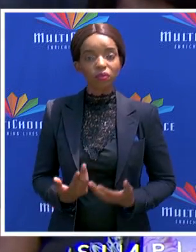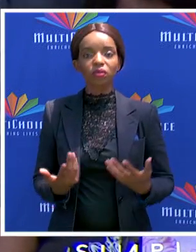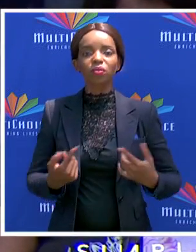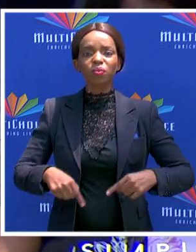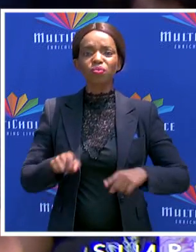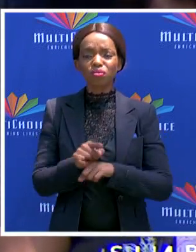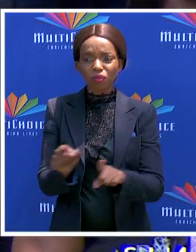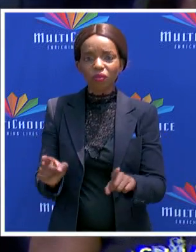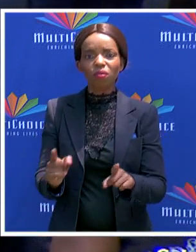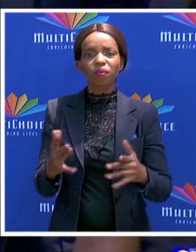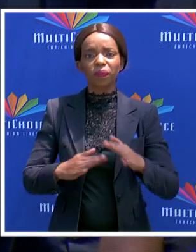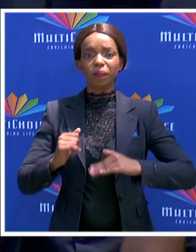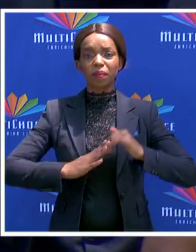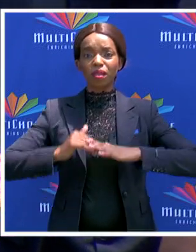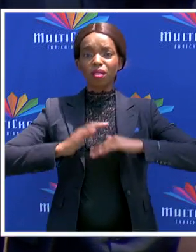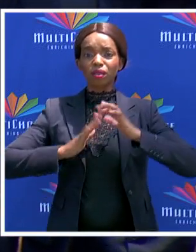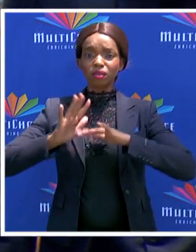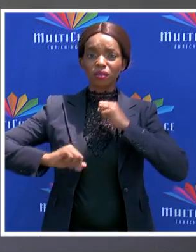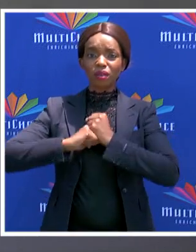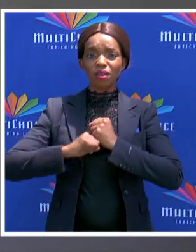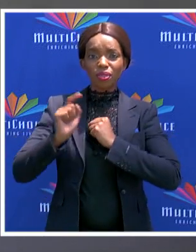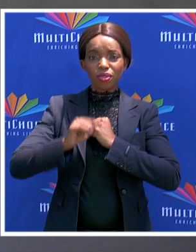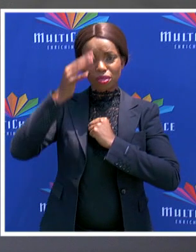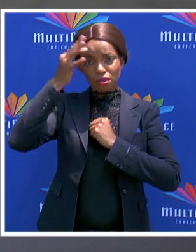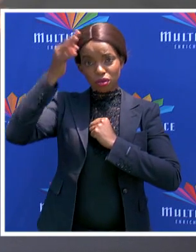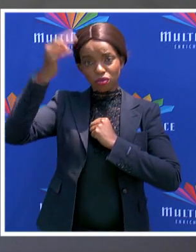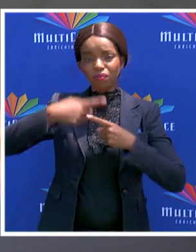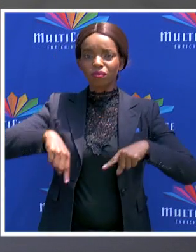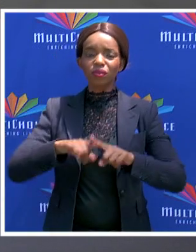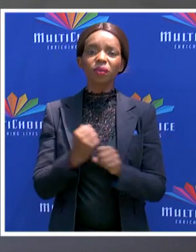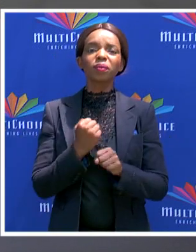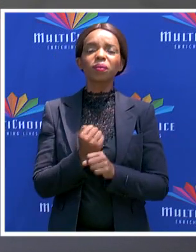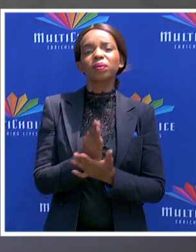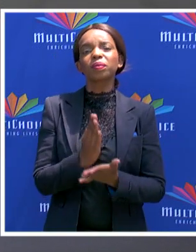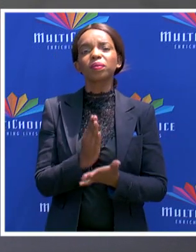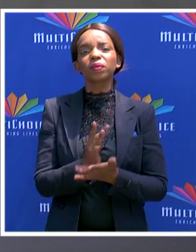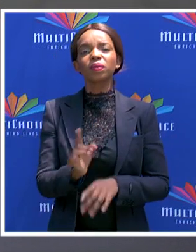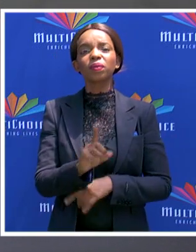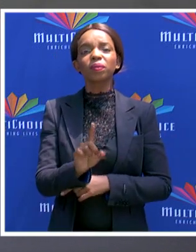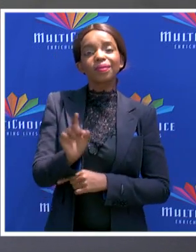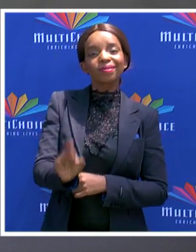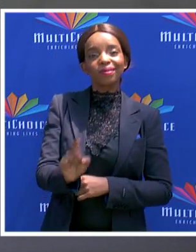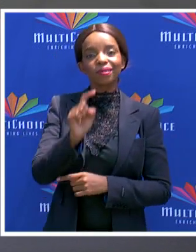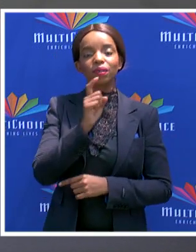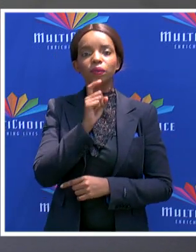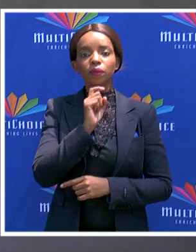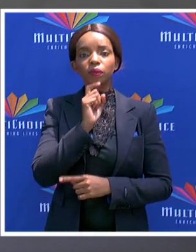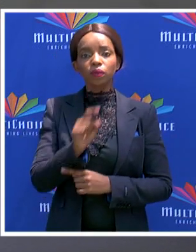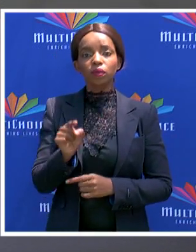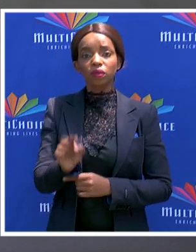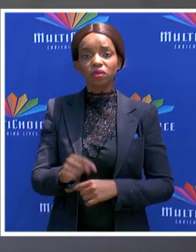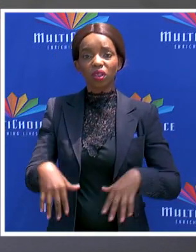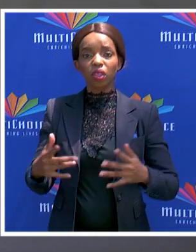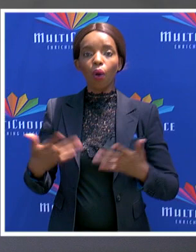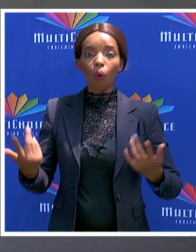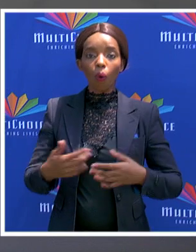tree. We will ensure that those roots that you had put down, we will not let you down. And